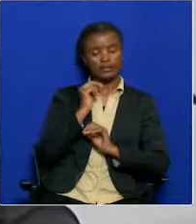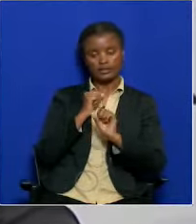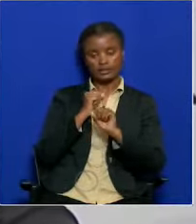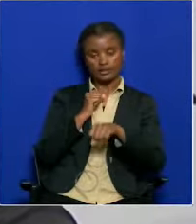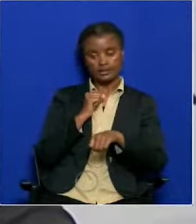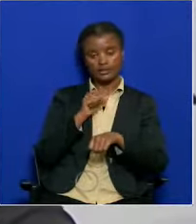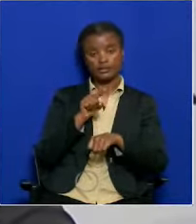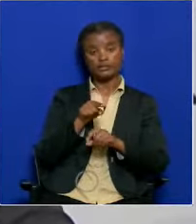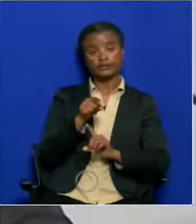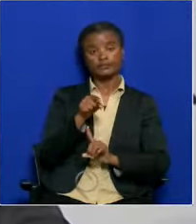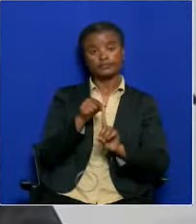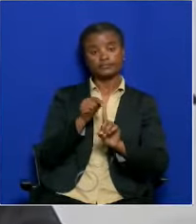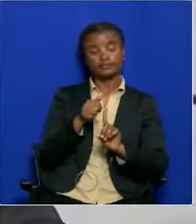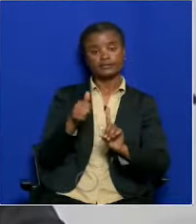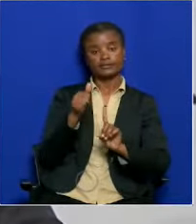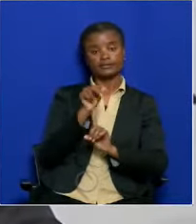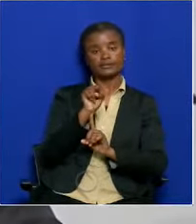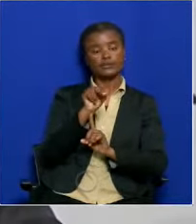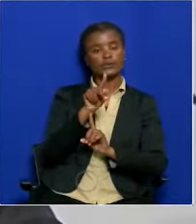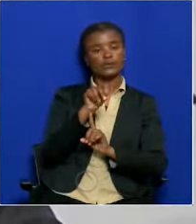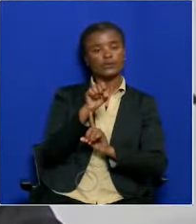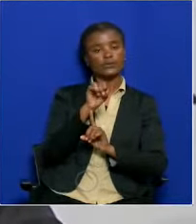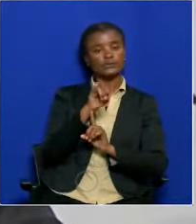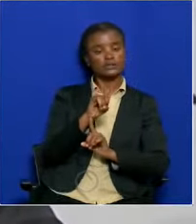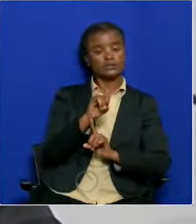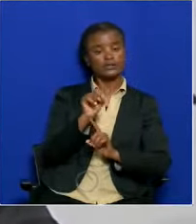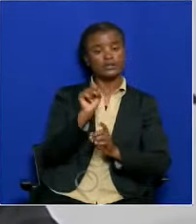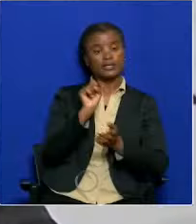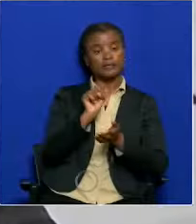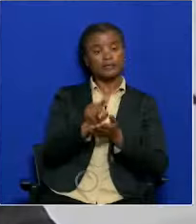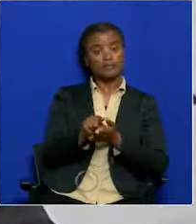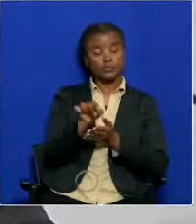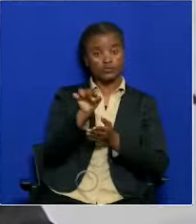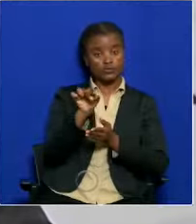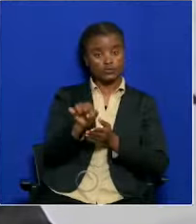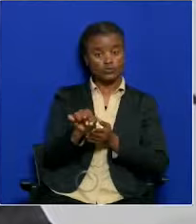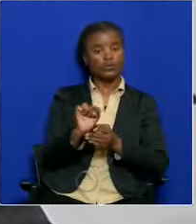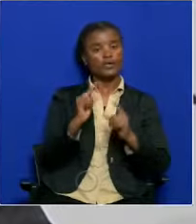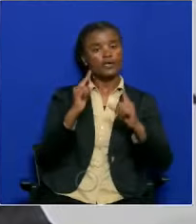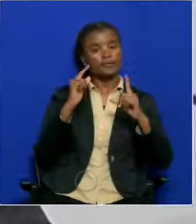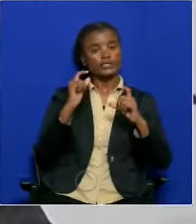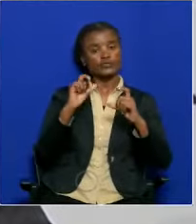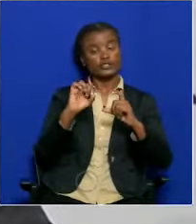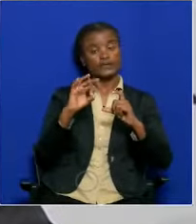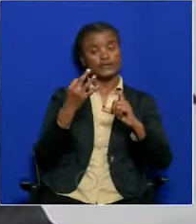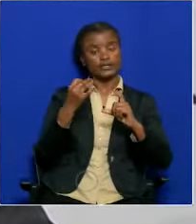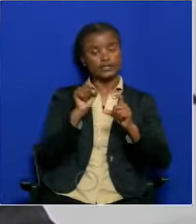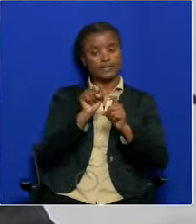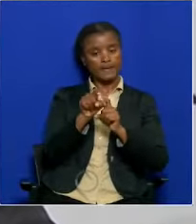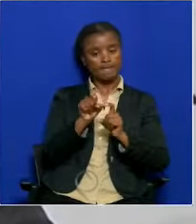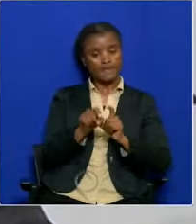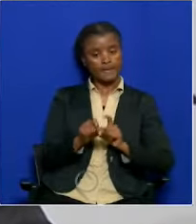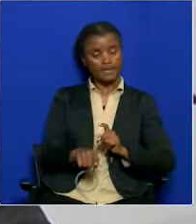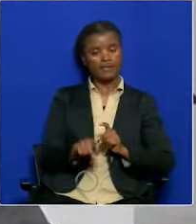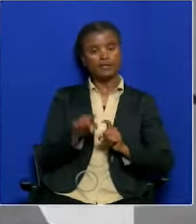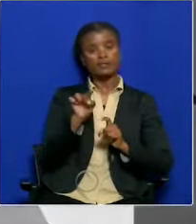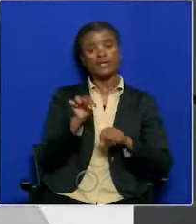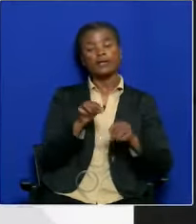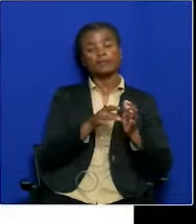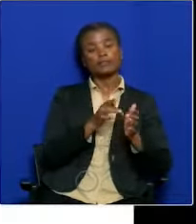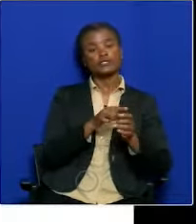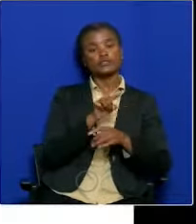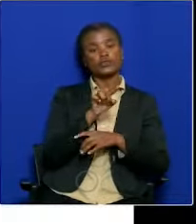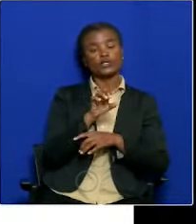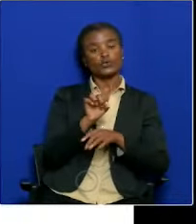3 pictures. In order Yes. to see the pictures, the first one is at page 107 of the same file.